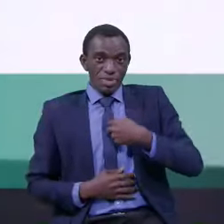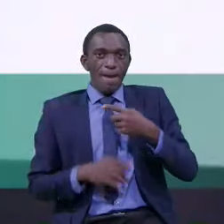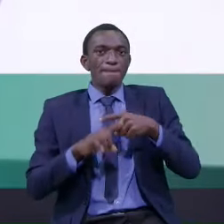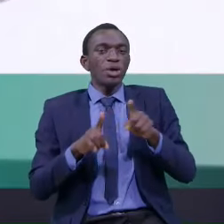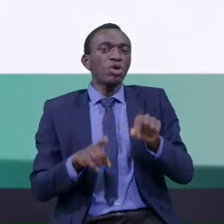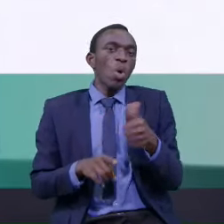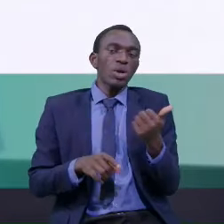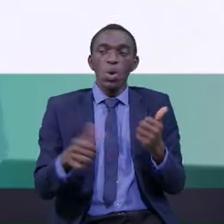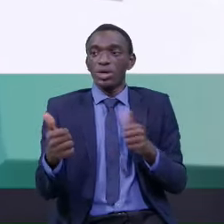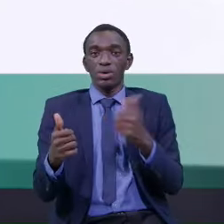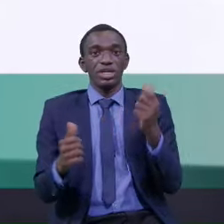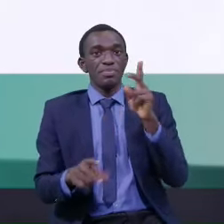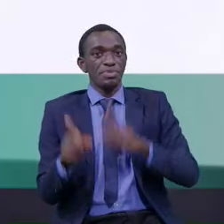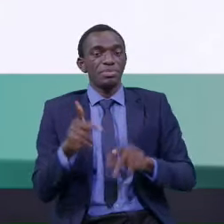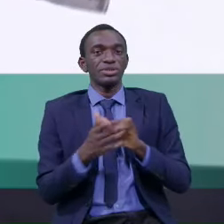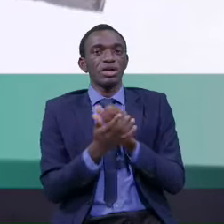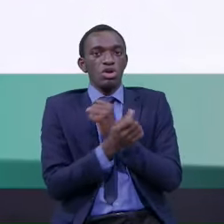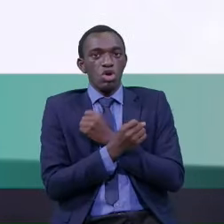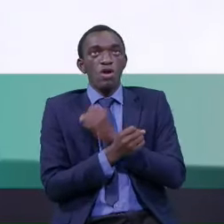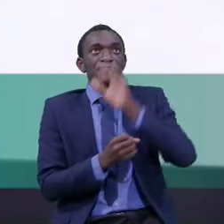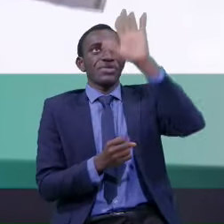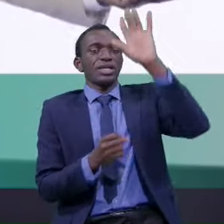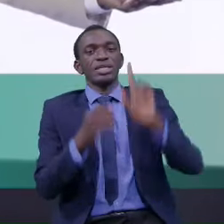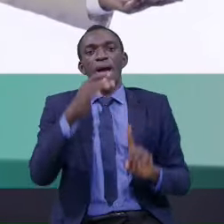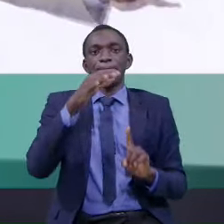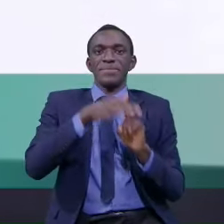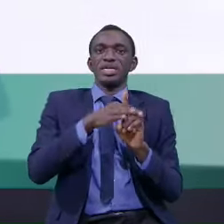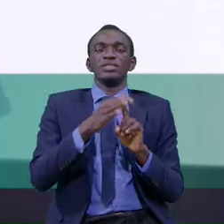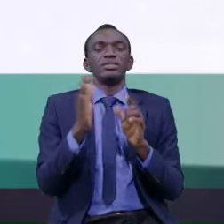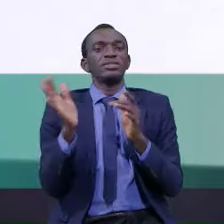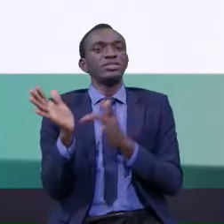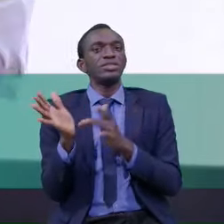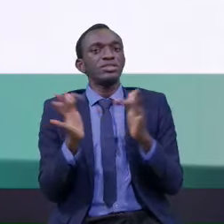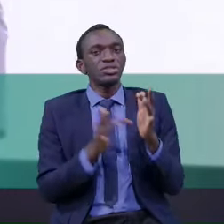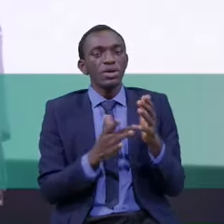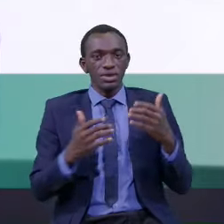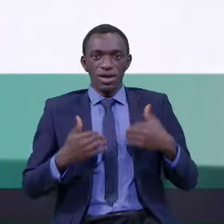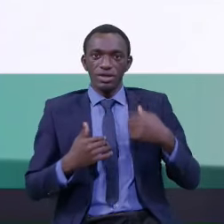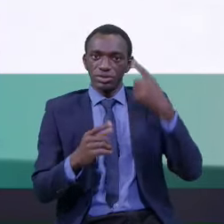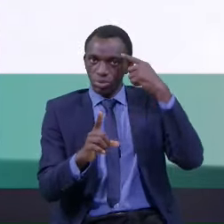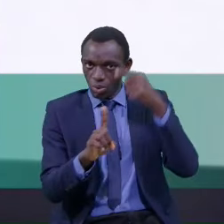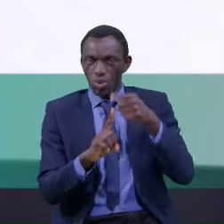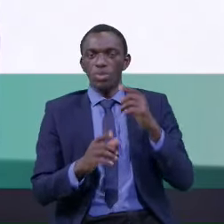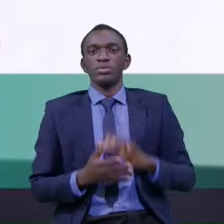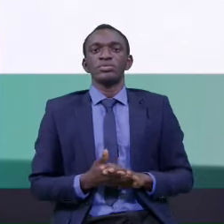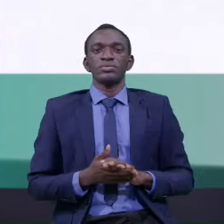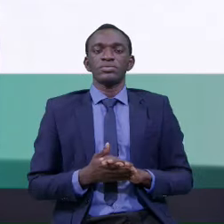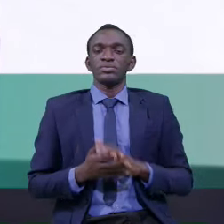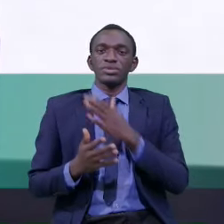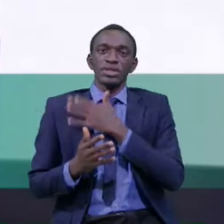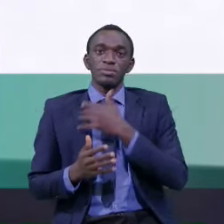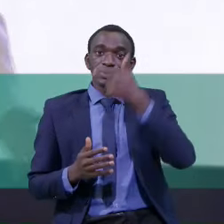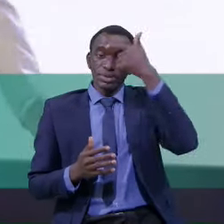his appearance. Jesus had a goal. And then on the cross he said,